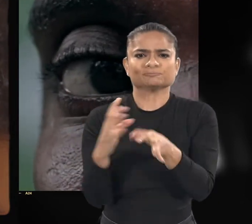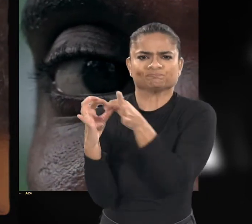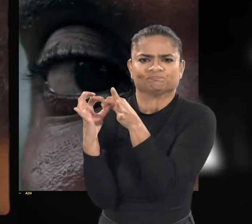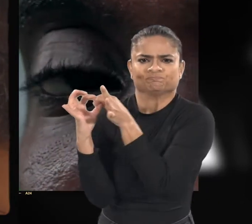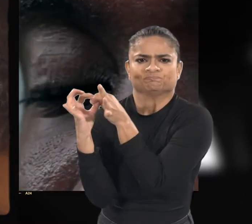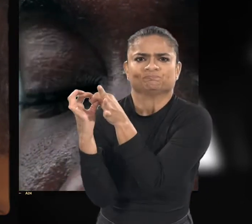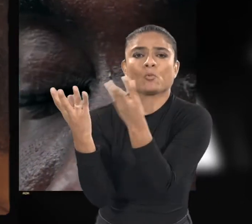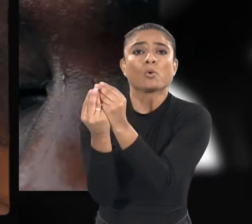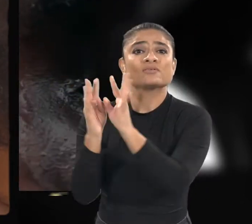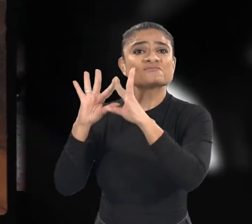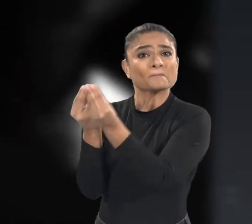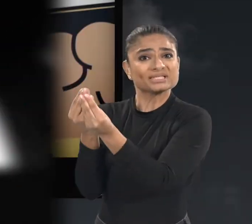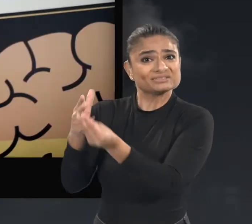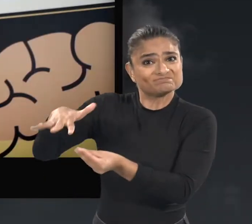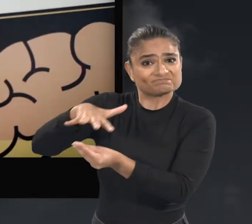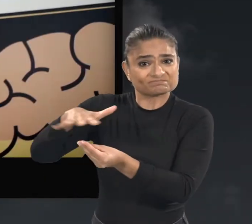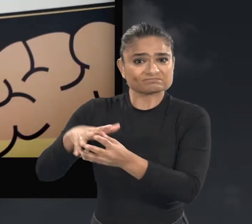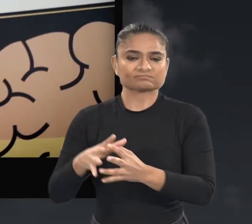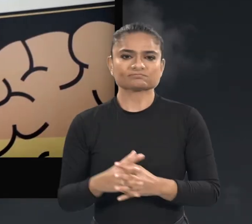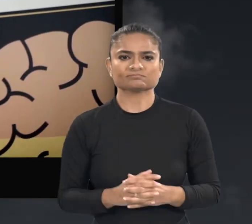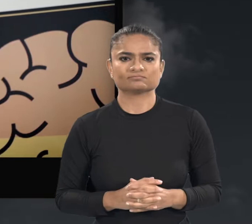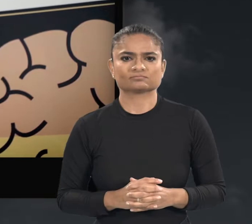often closer to their relatives.